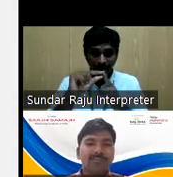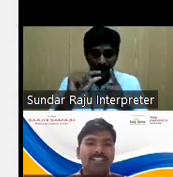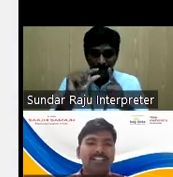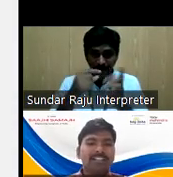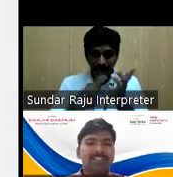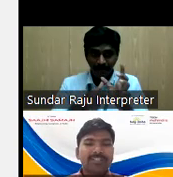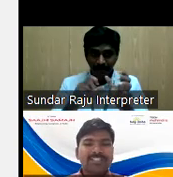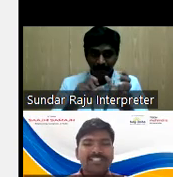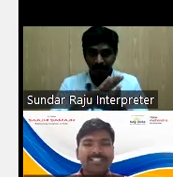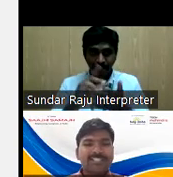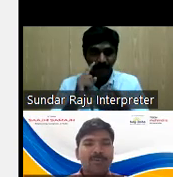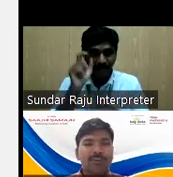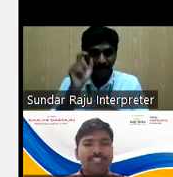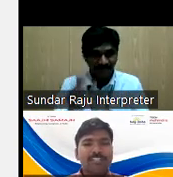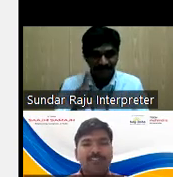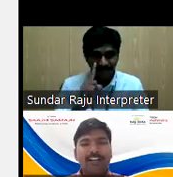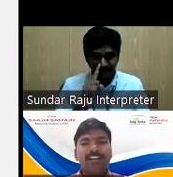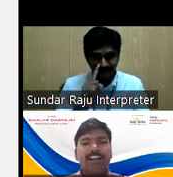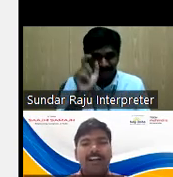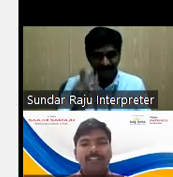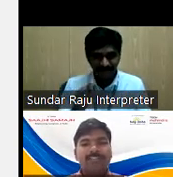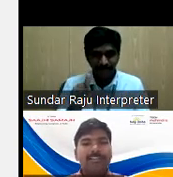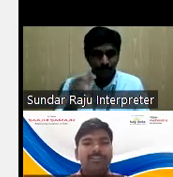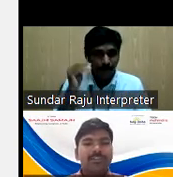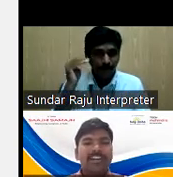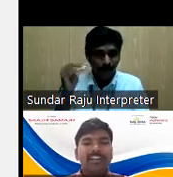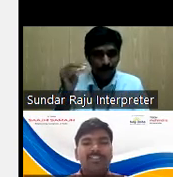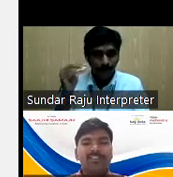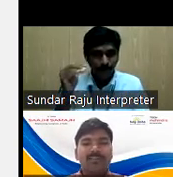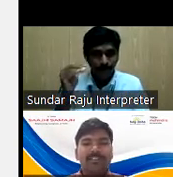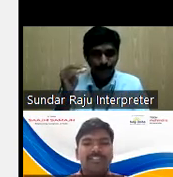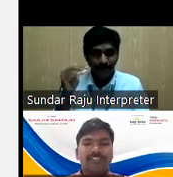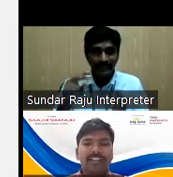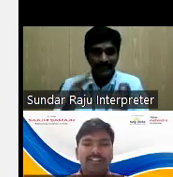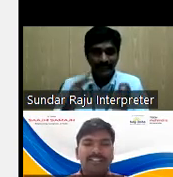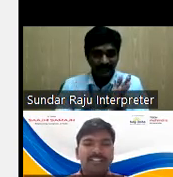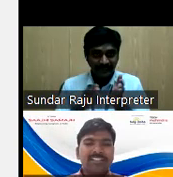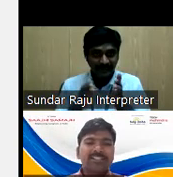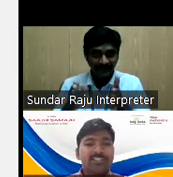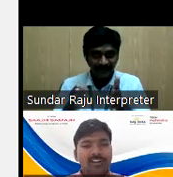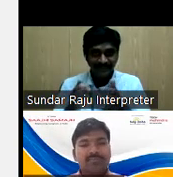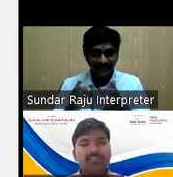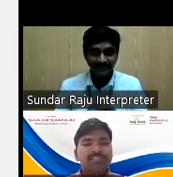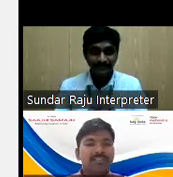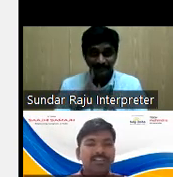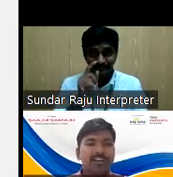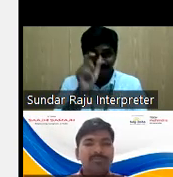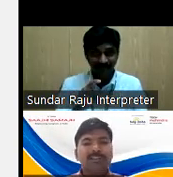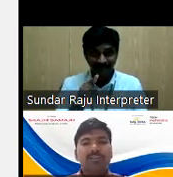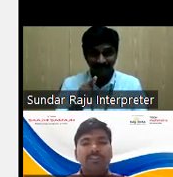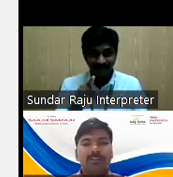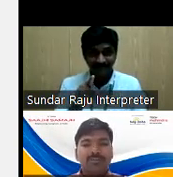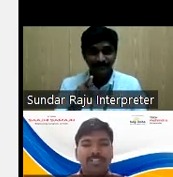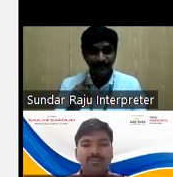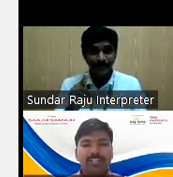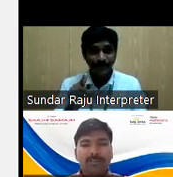awards, including the prestigious Zero Project Award at the United Nations office in Vienna. She is also a Salzburg